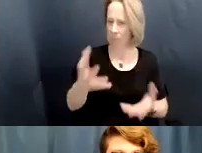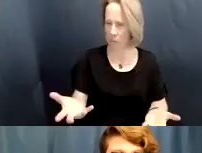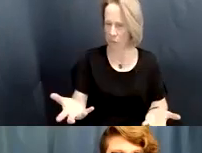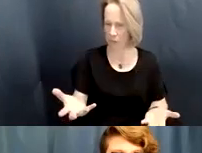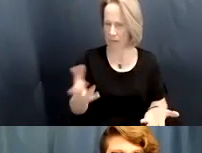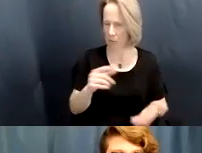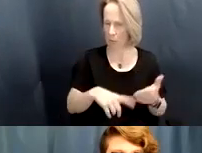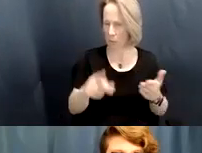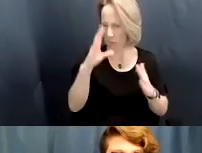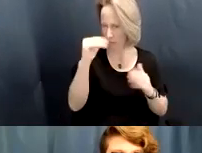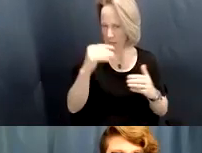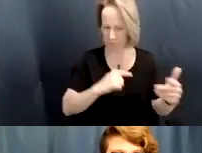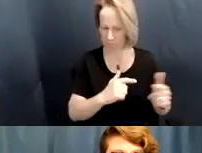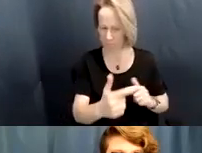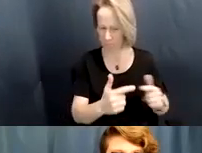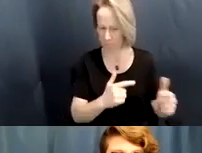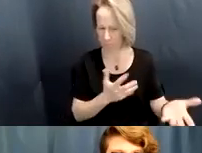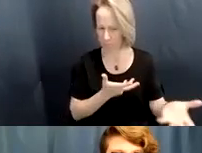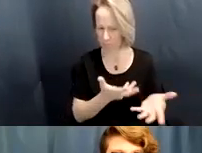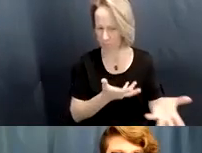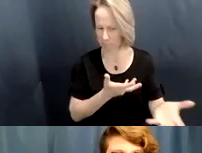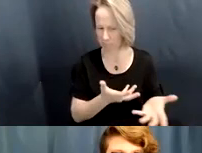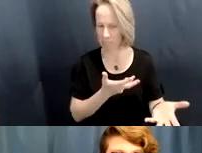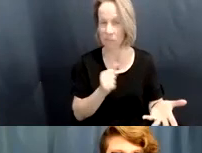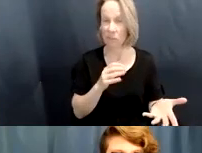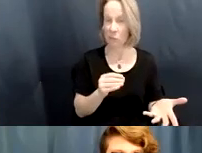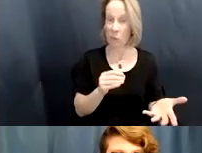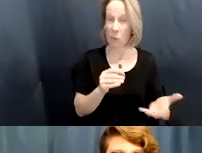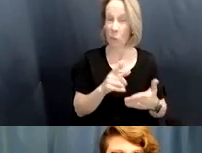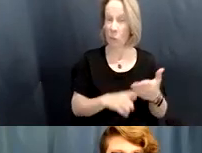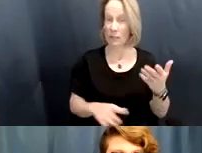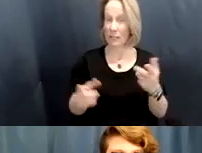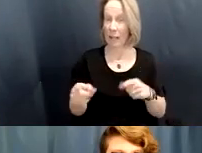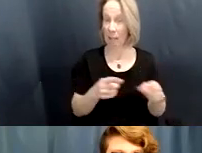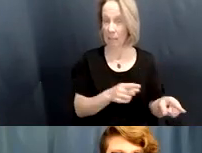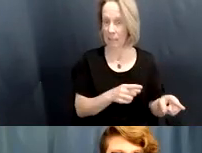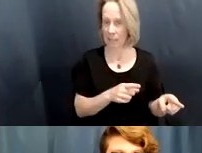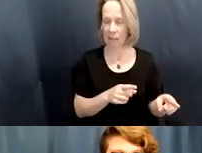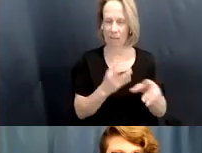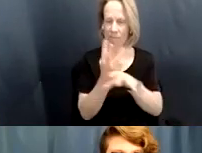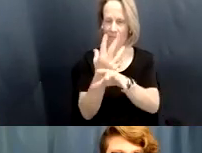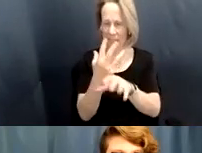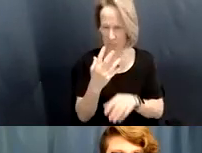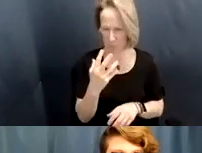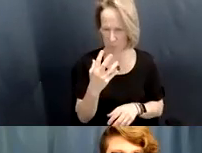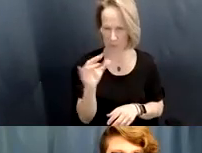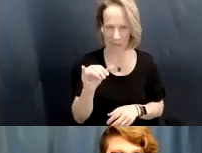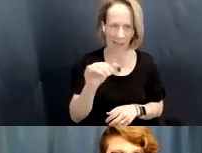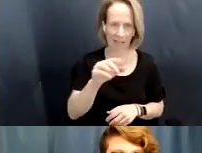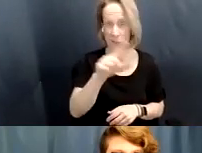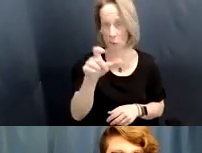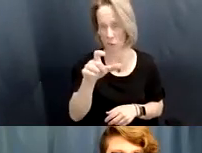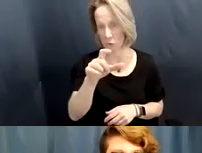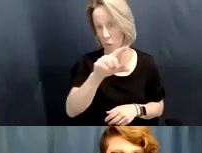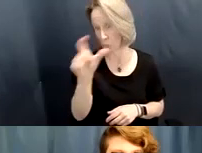interaction. So what's actually happening is that video calls like Zoom and webinars impair